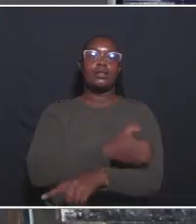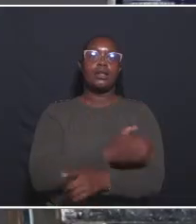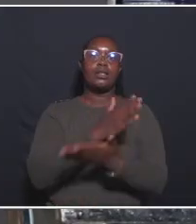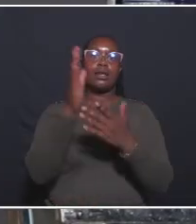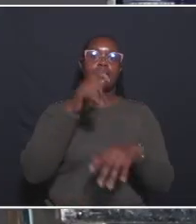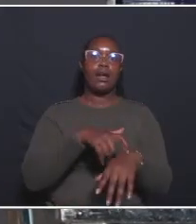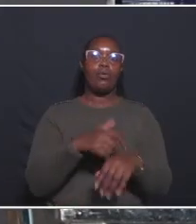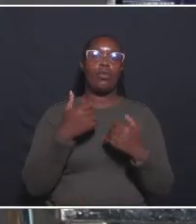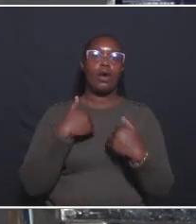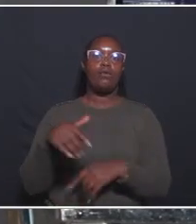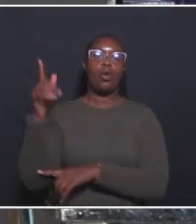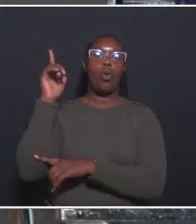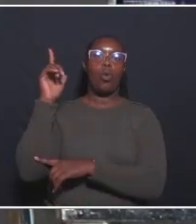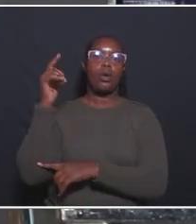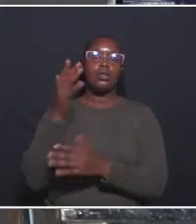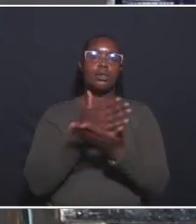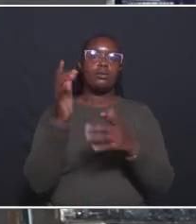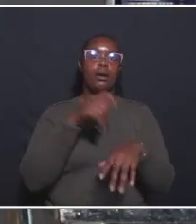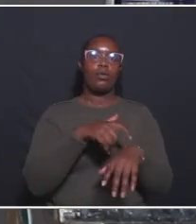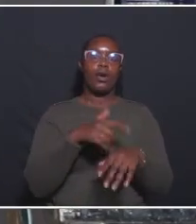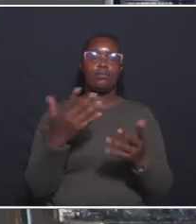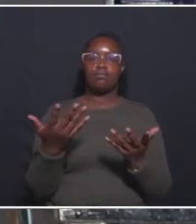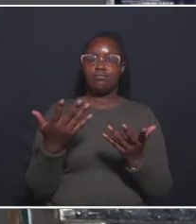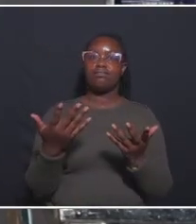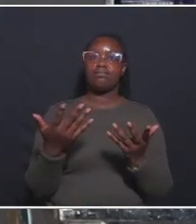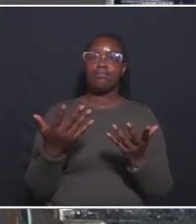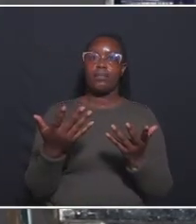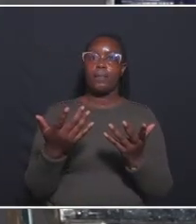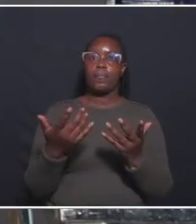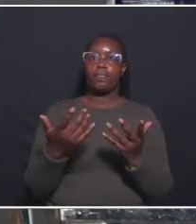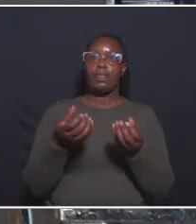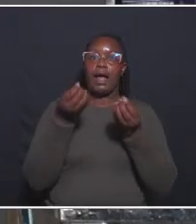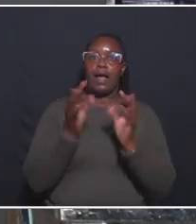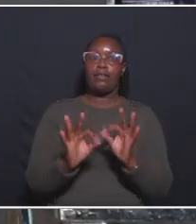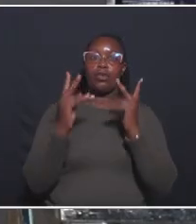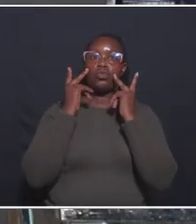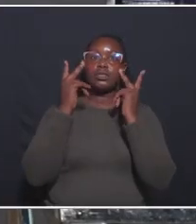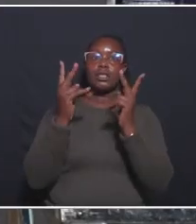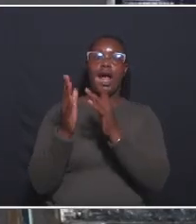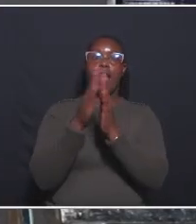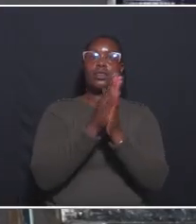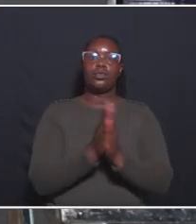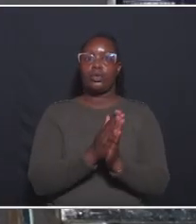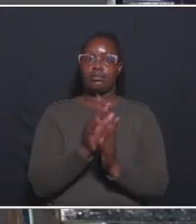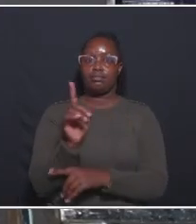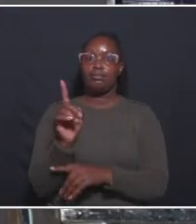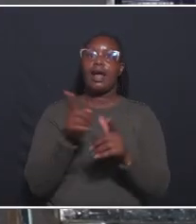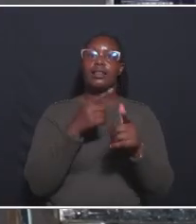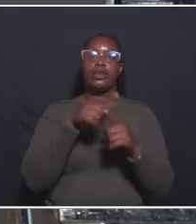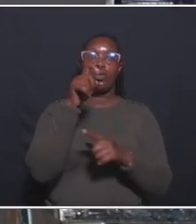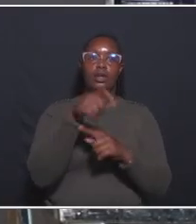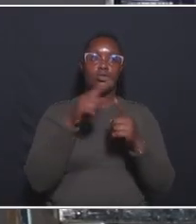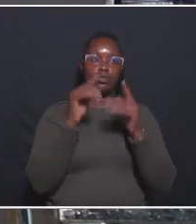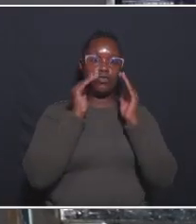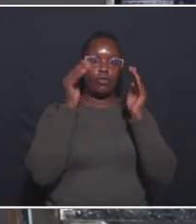we have highs, and when you look at the storyline, you need to pay attention